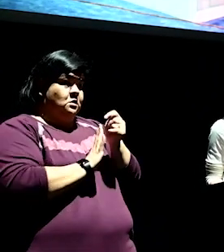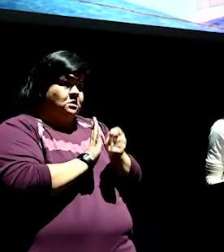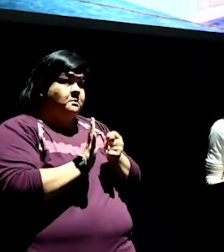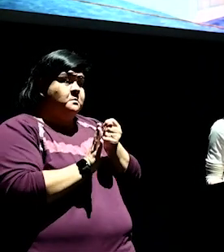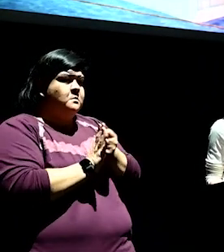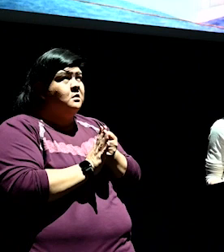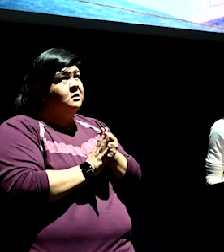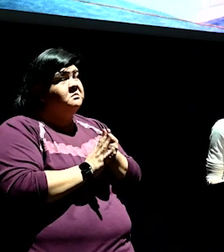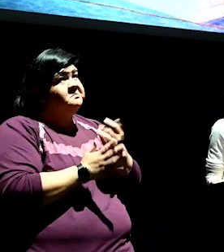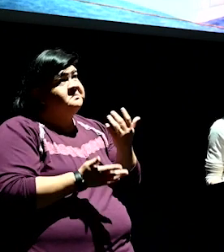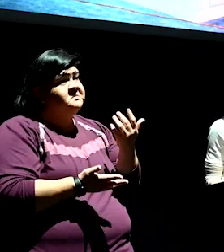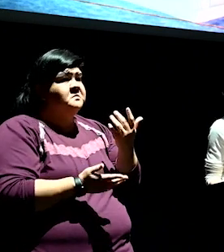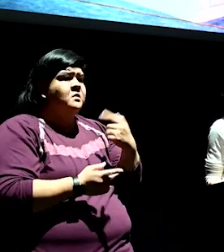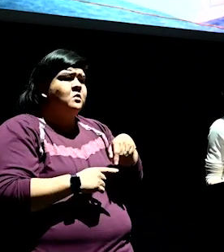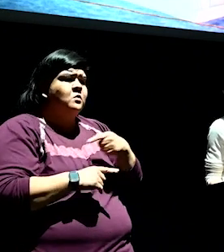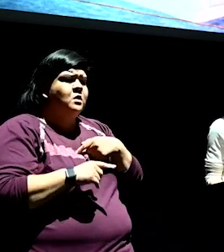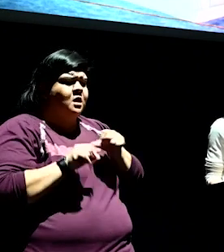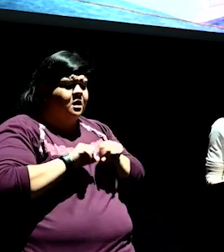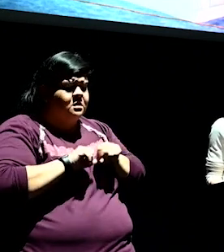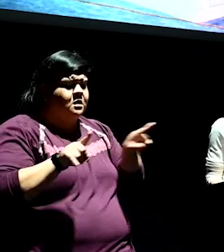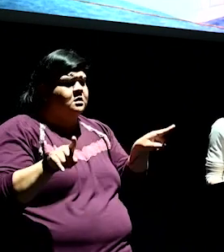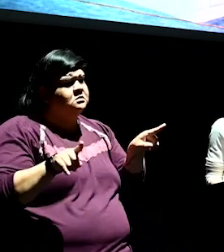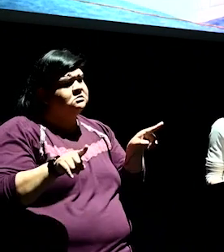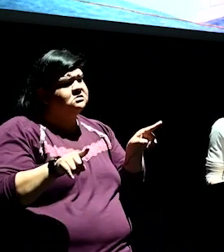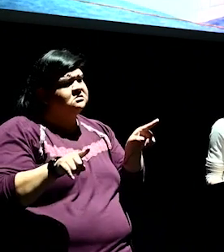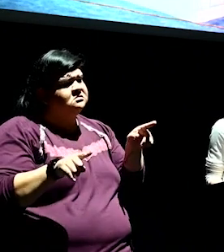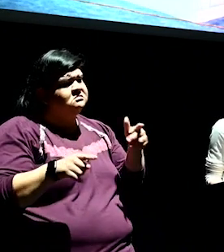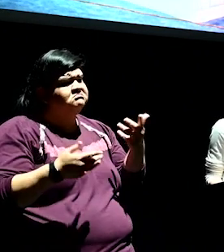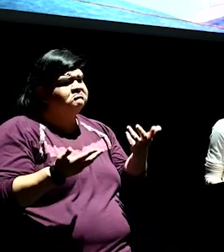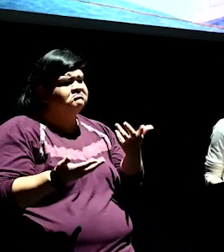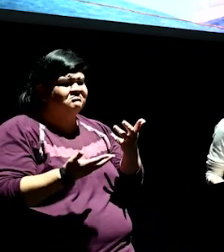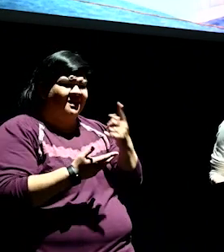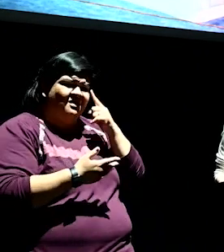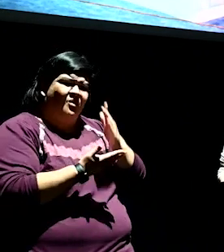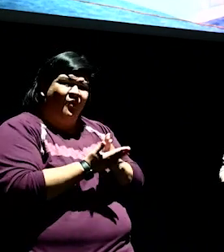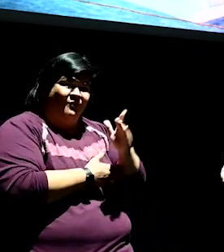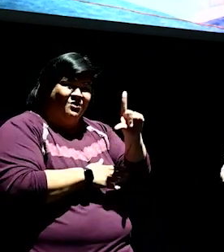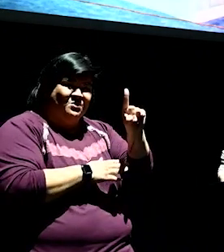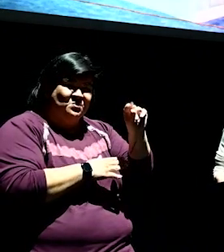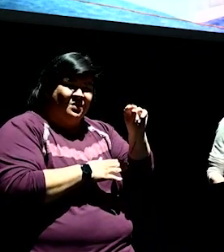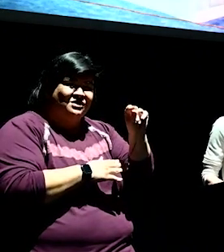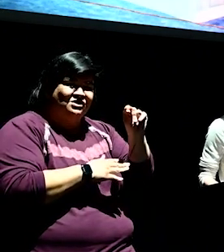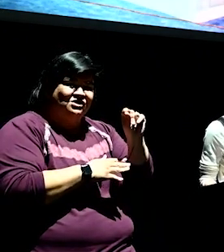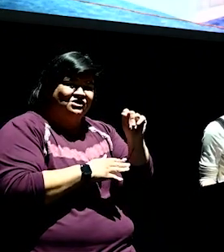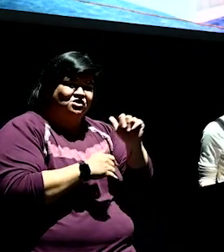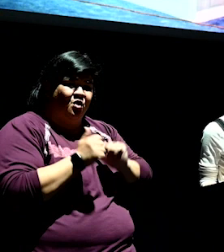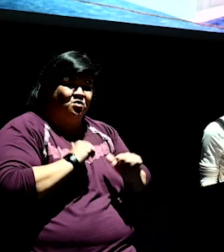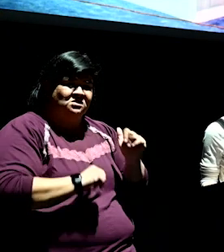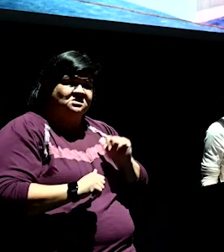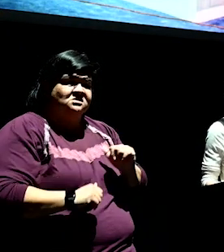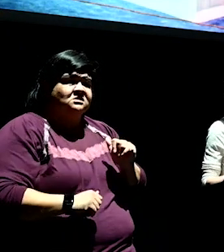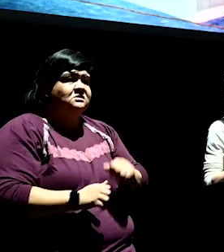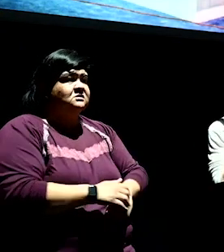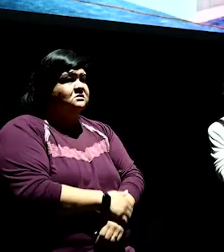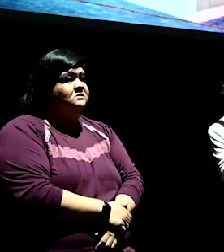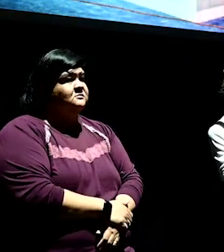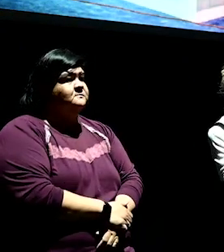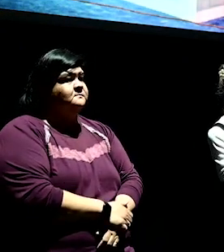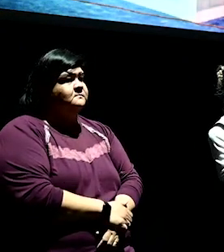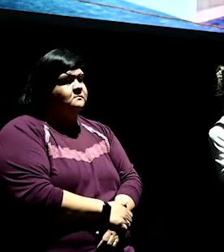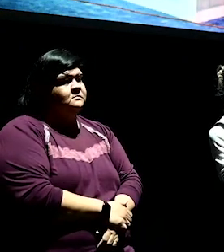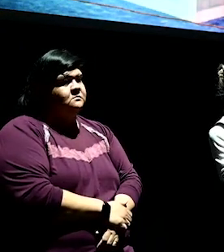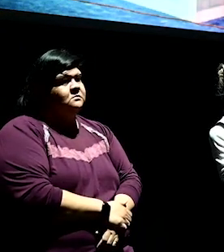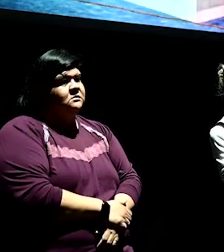we launched, I'm gonna say over 20 shows, and so it was